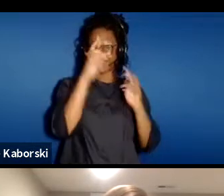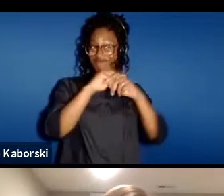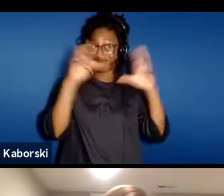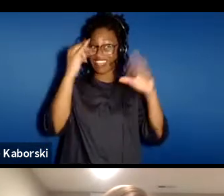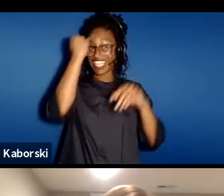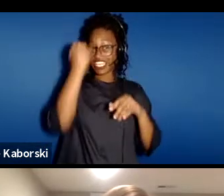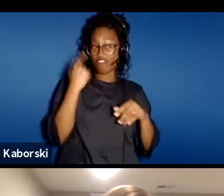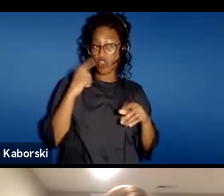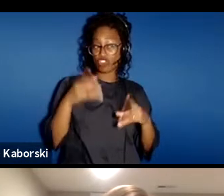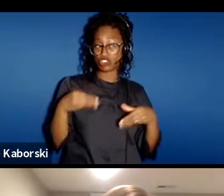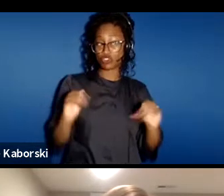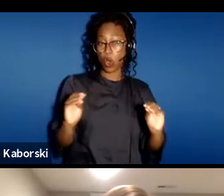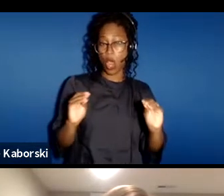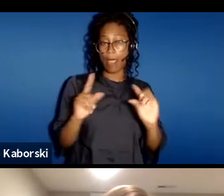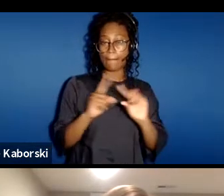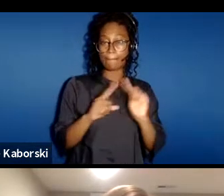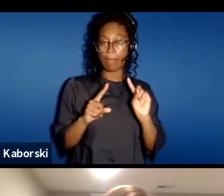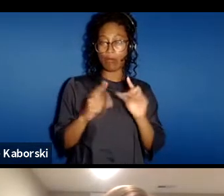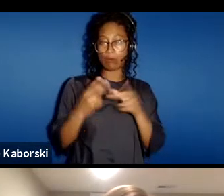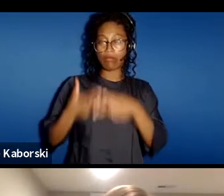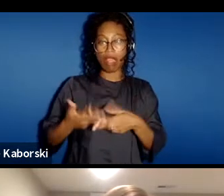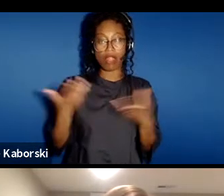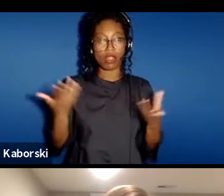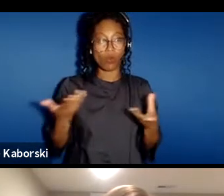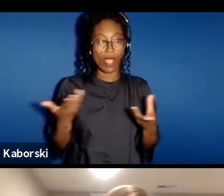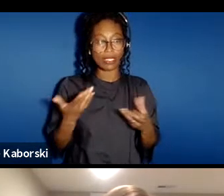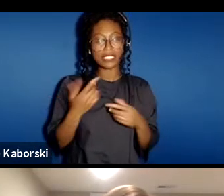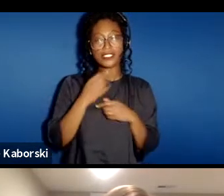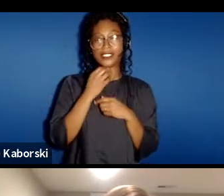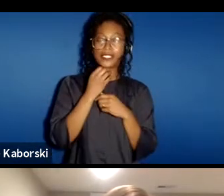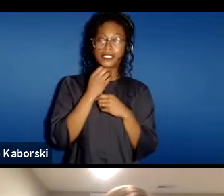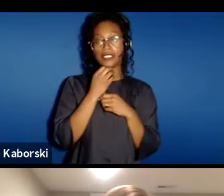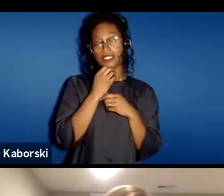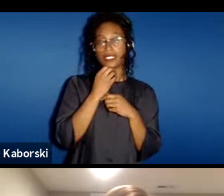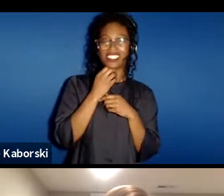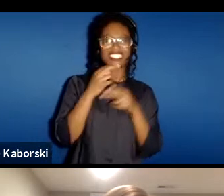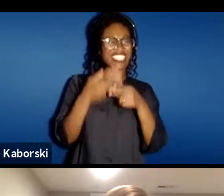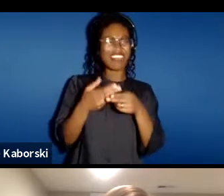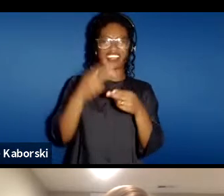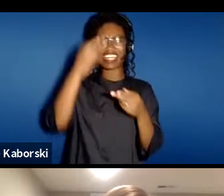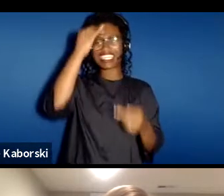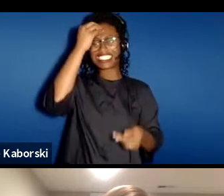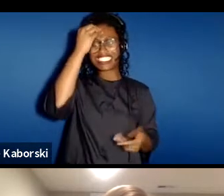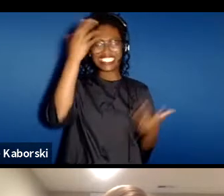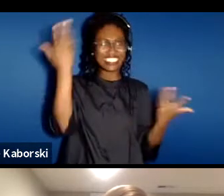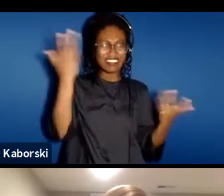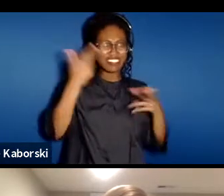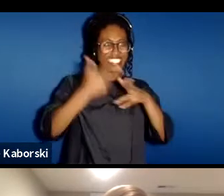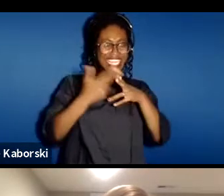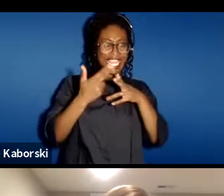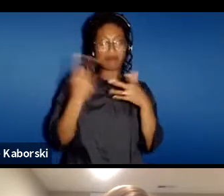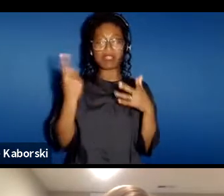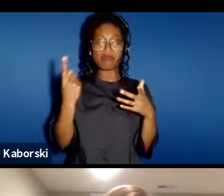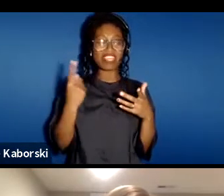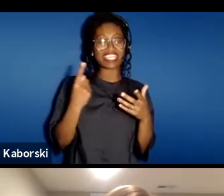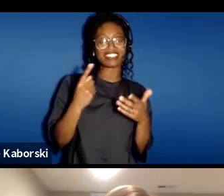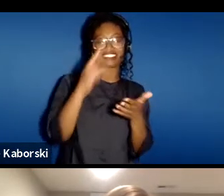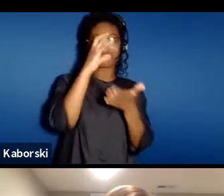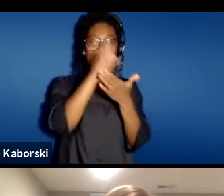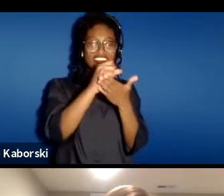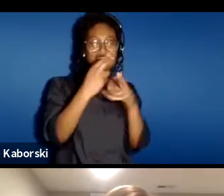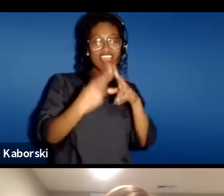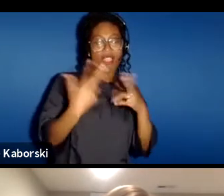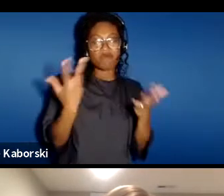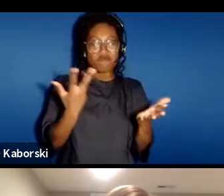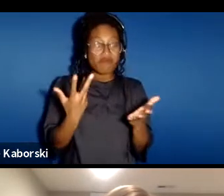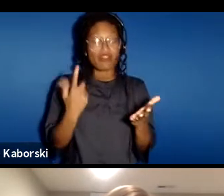store. What do we call it? What is the name of it? And even just trying to come up with a catchy name, that was the first time I